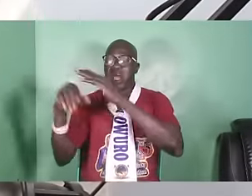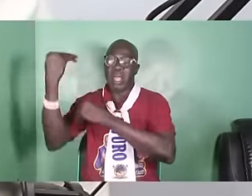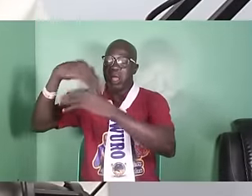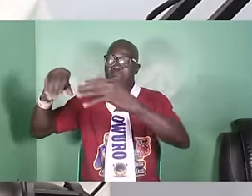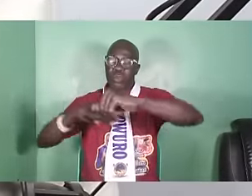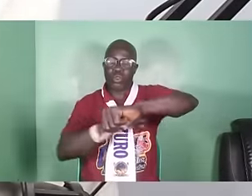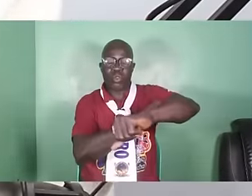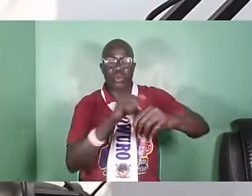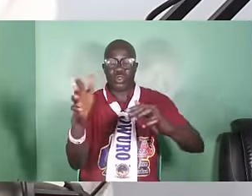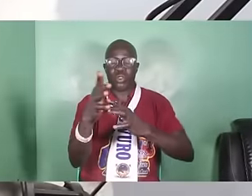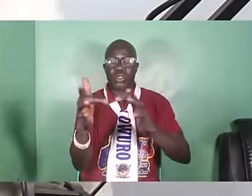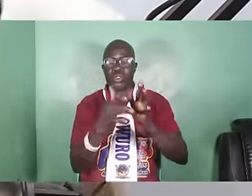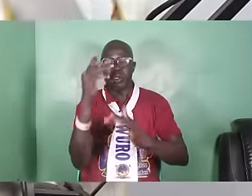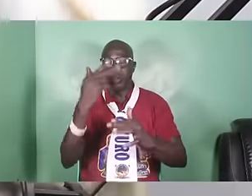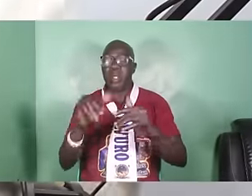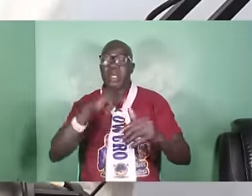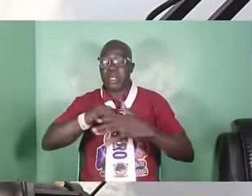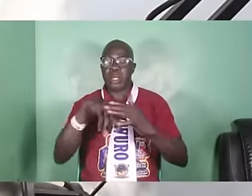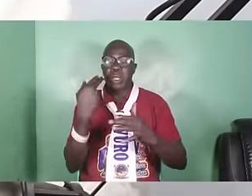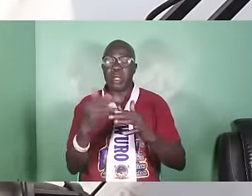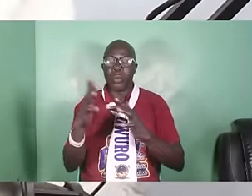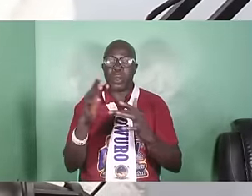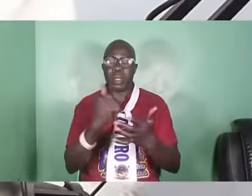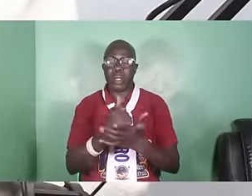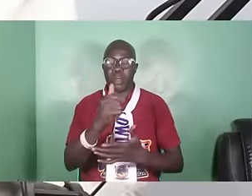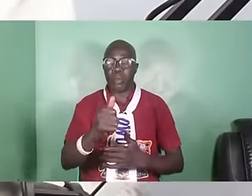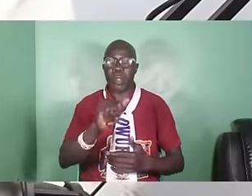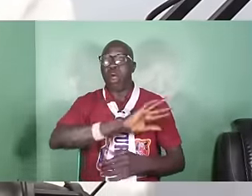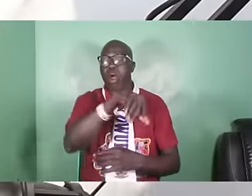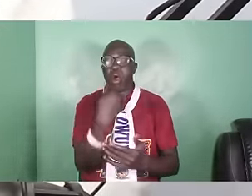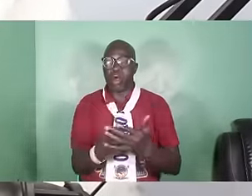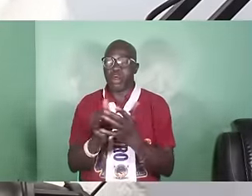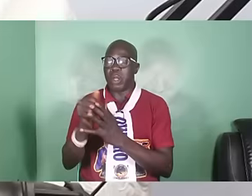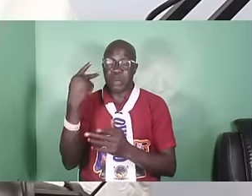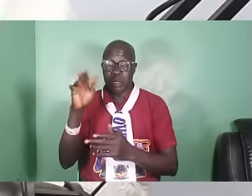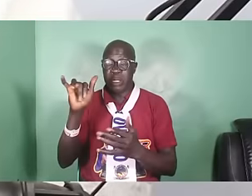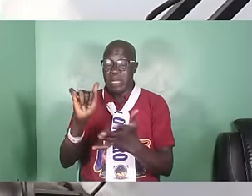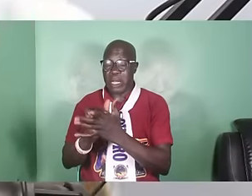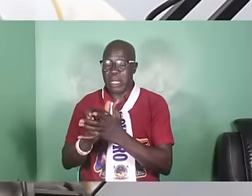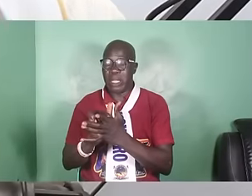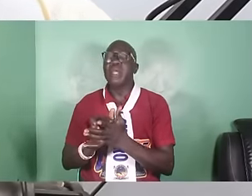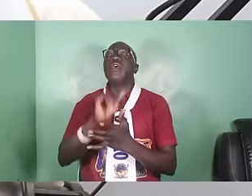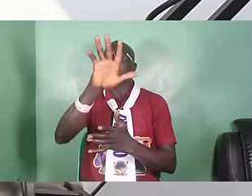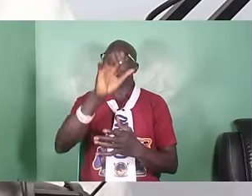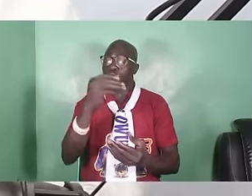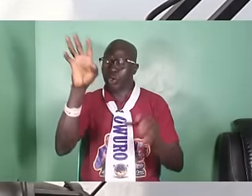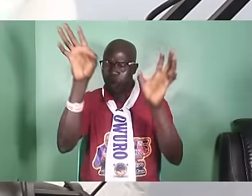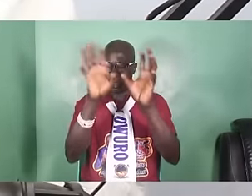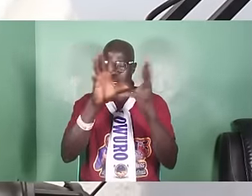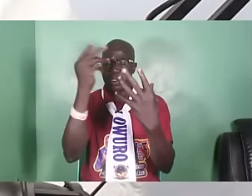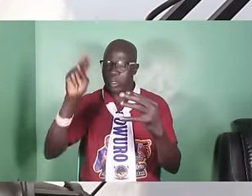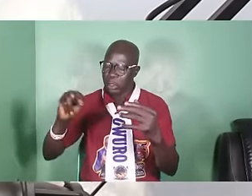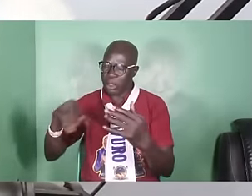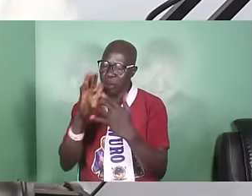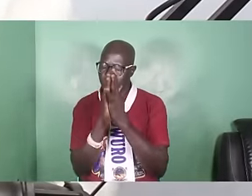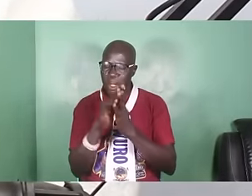support. In the name of Jesus, what about you? All of you that see that, your case